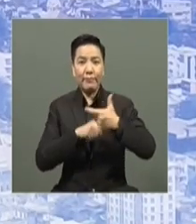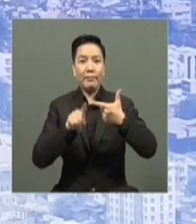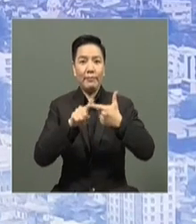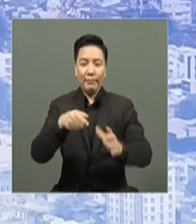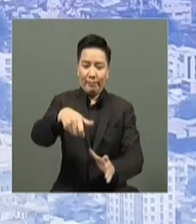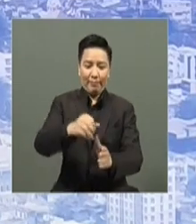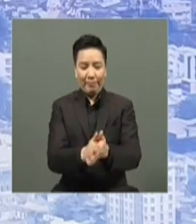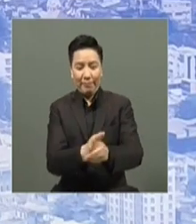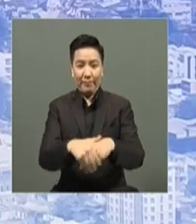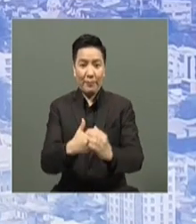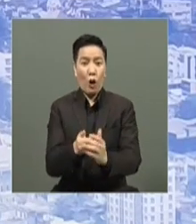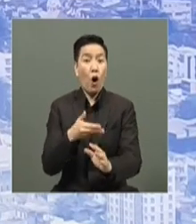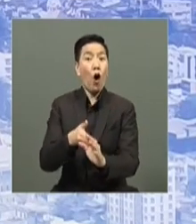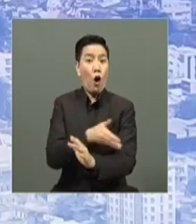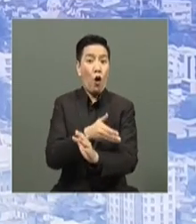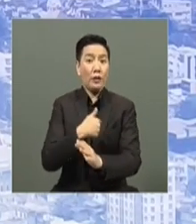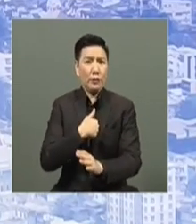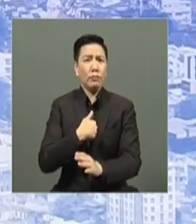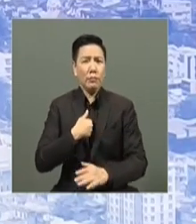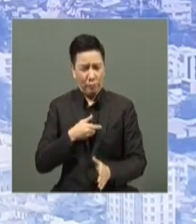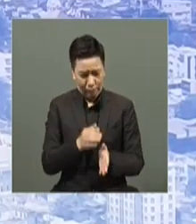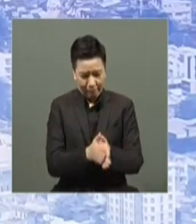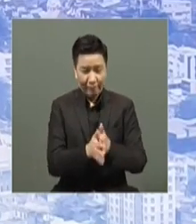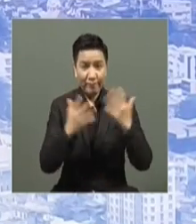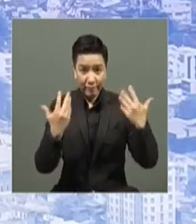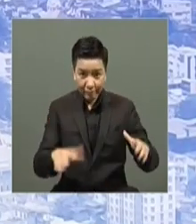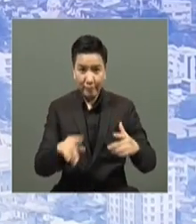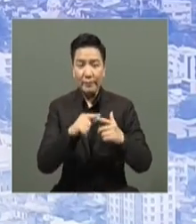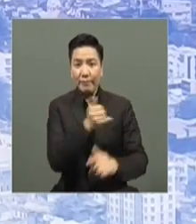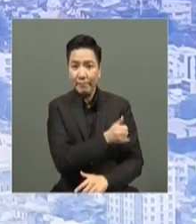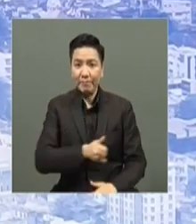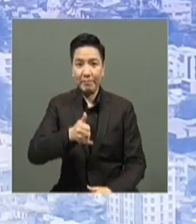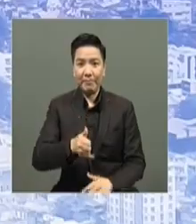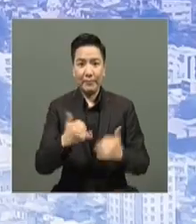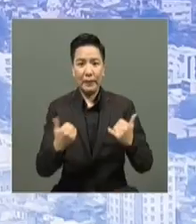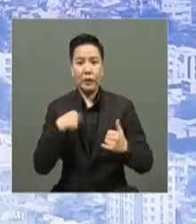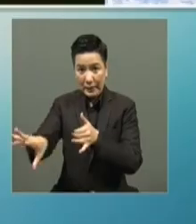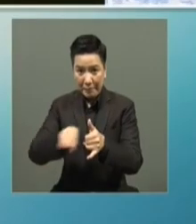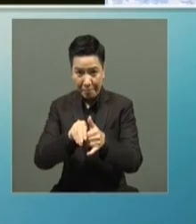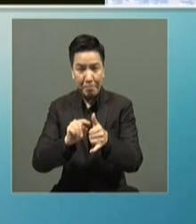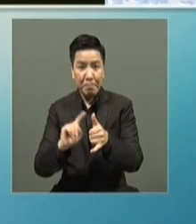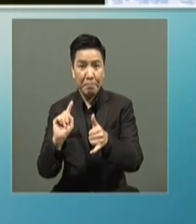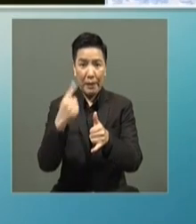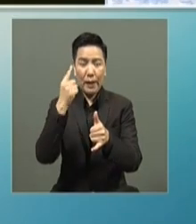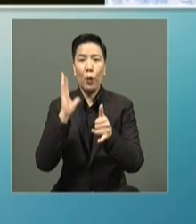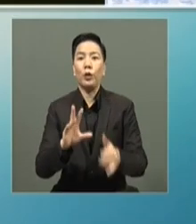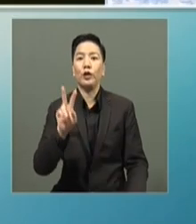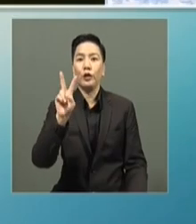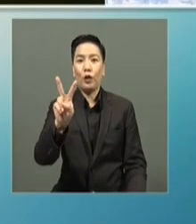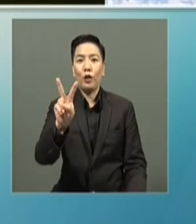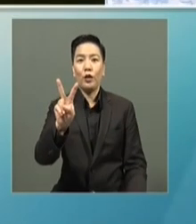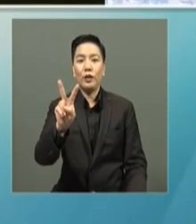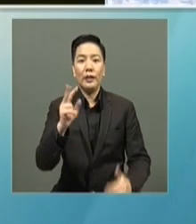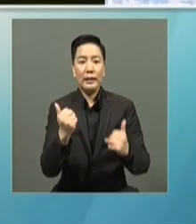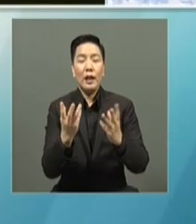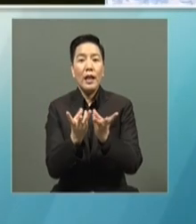in UK, Khun Natha, Prime Minister Boris Johnson has just announced a new strategy to reopen the economy. But of course, the